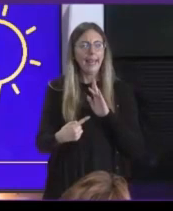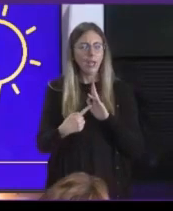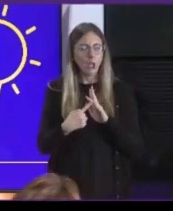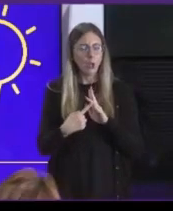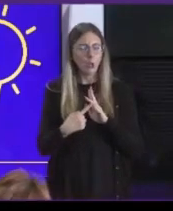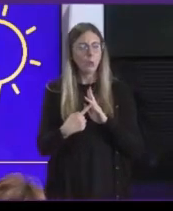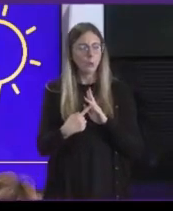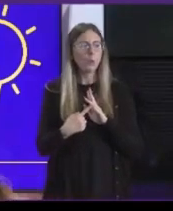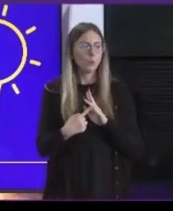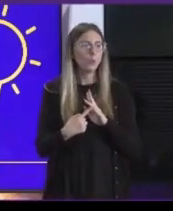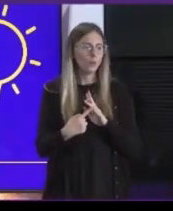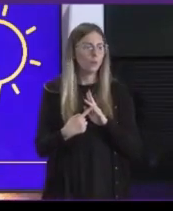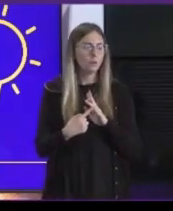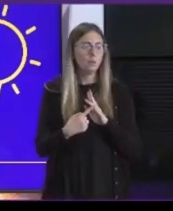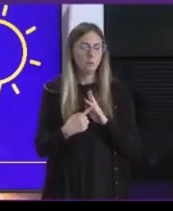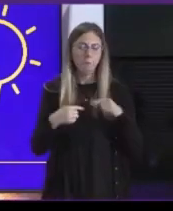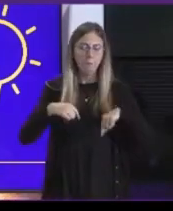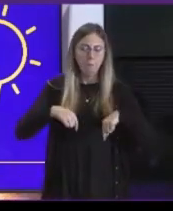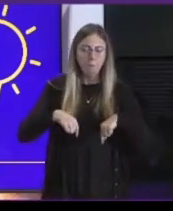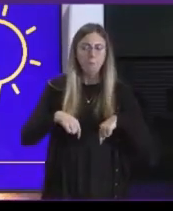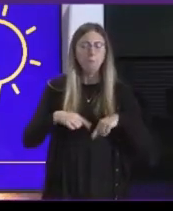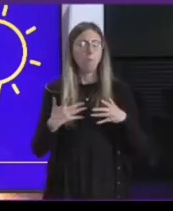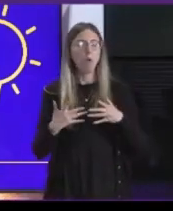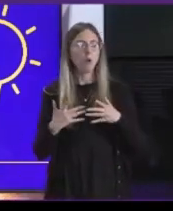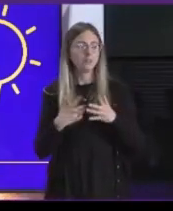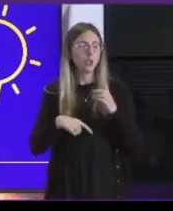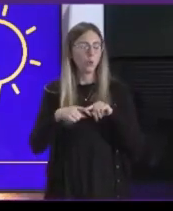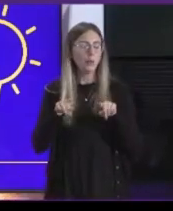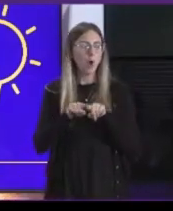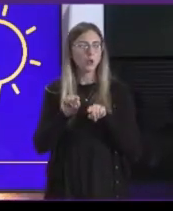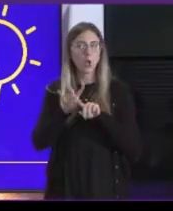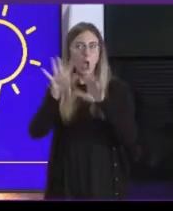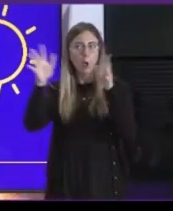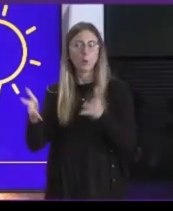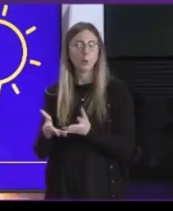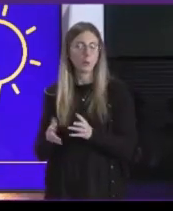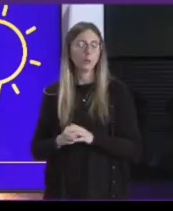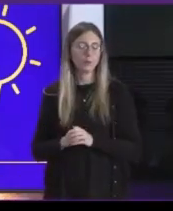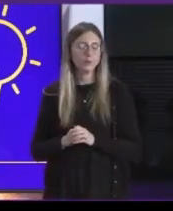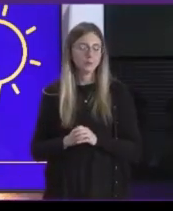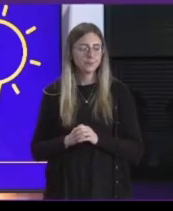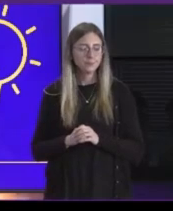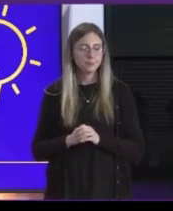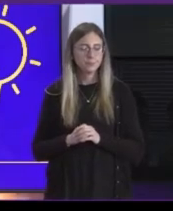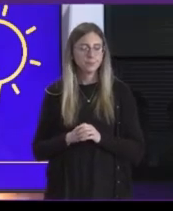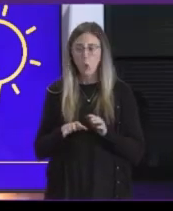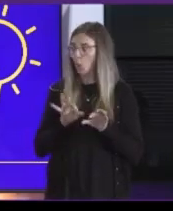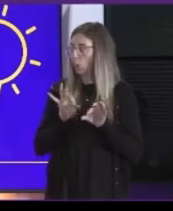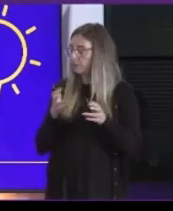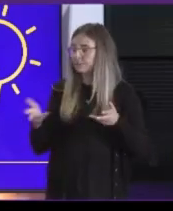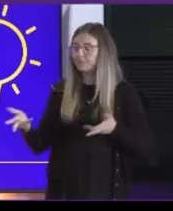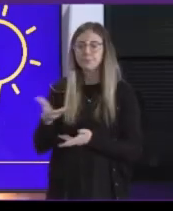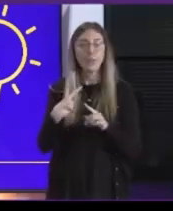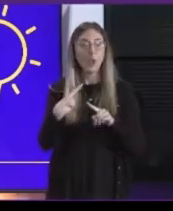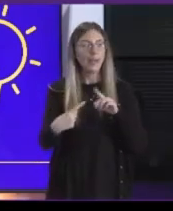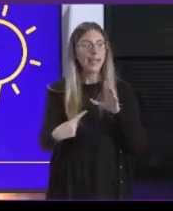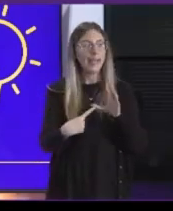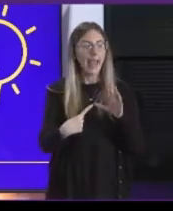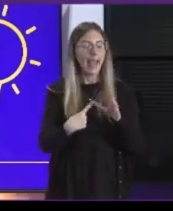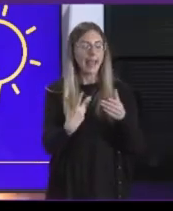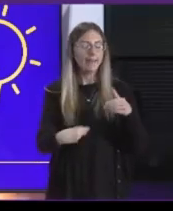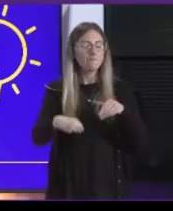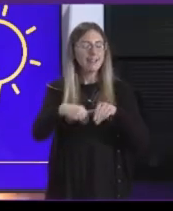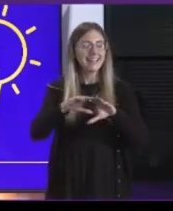UK, but elsewhere around the world as well. That's what we're going to talk about today, is find out a little bit more about how the EAA fits into the